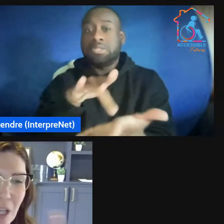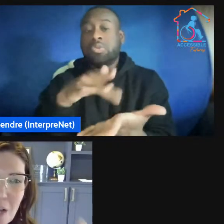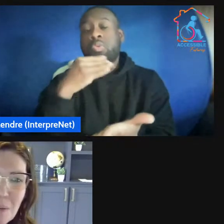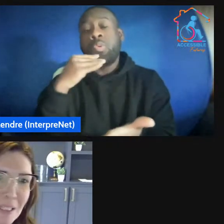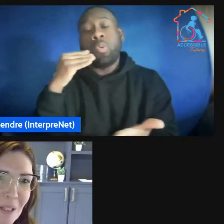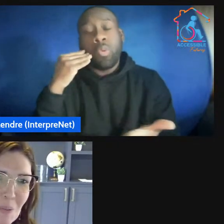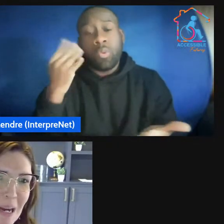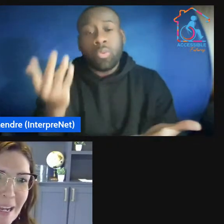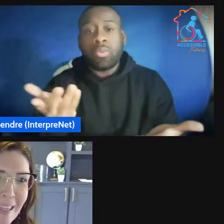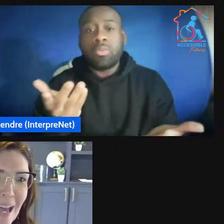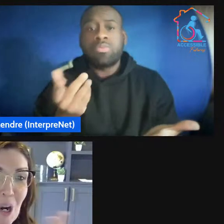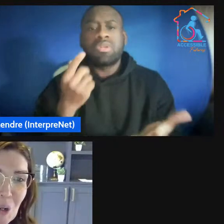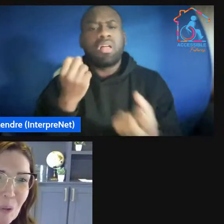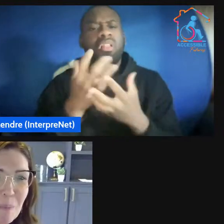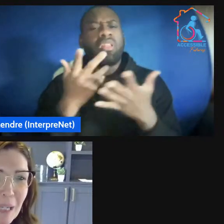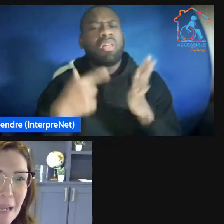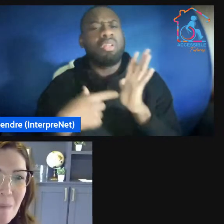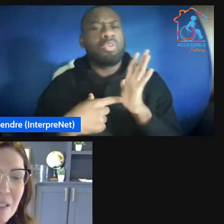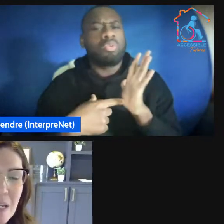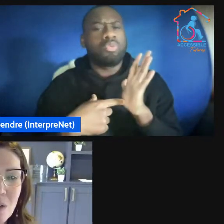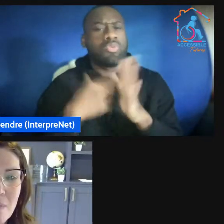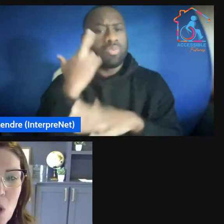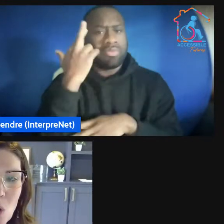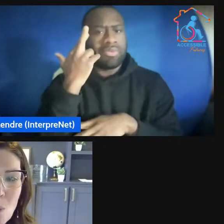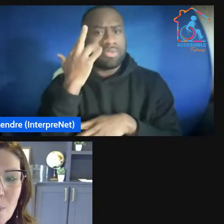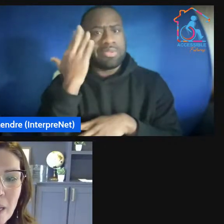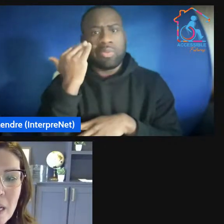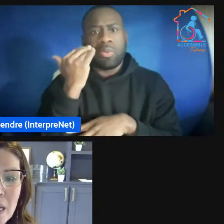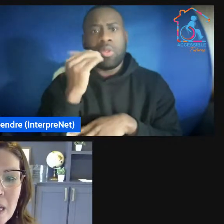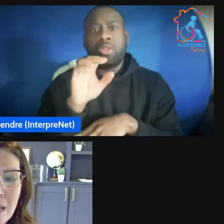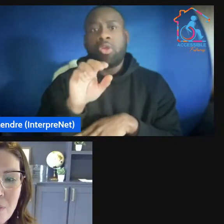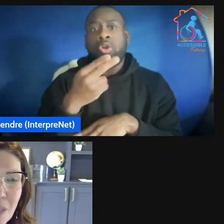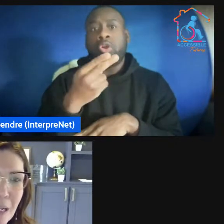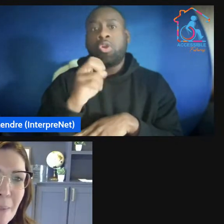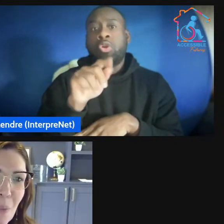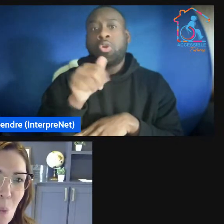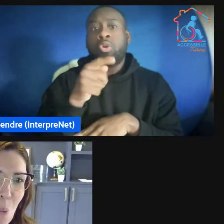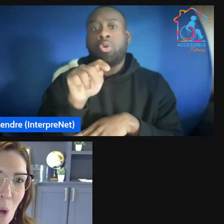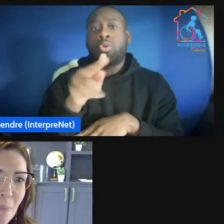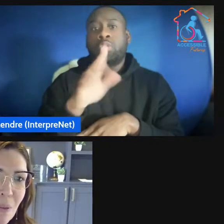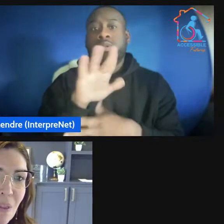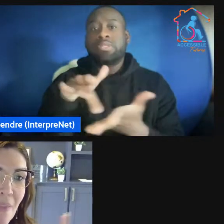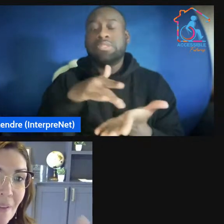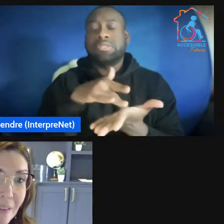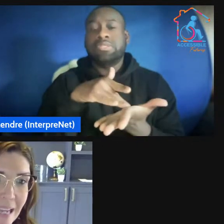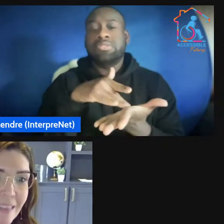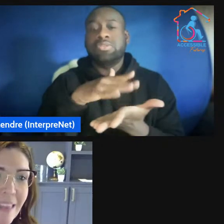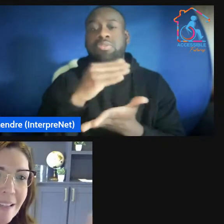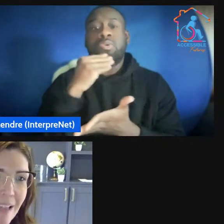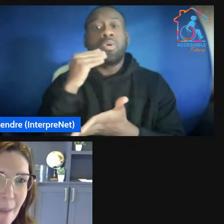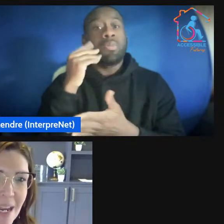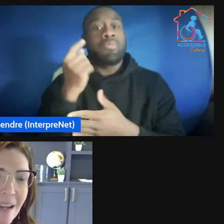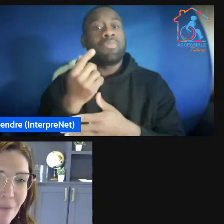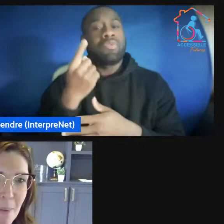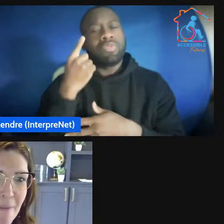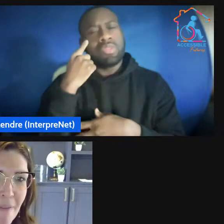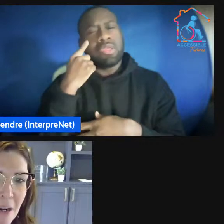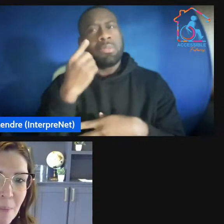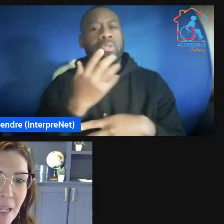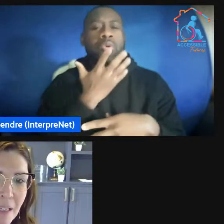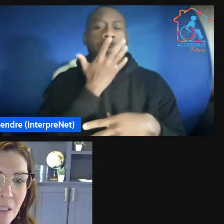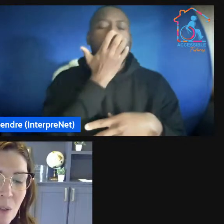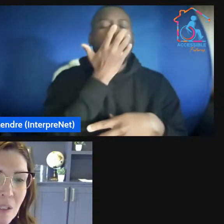There's a lot of reasons why that hearth became the center of the home, but if you think about the warmth and the light that is emanated from